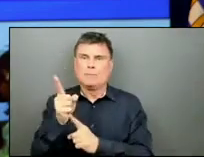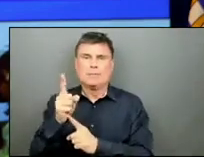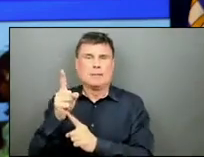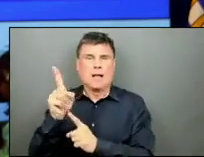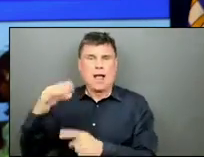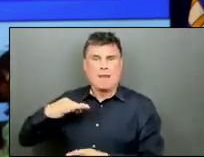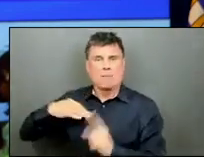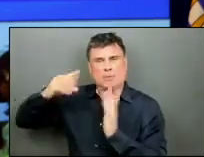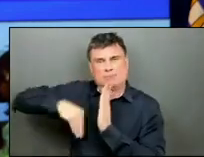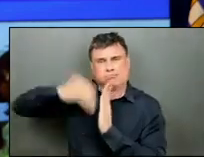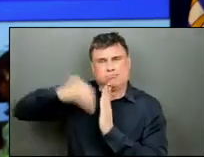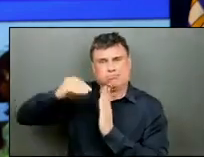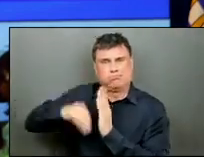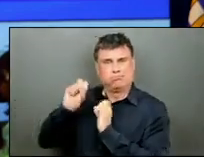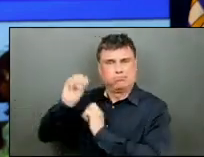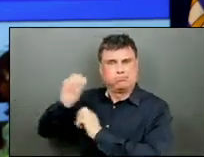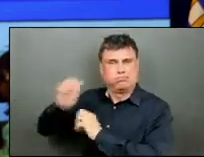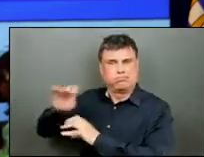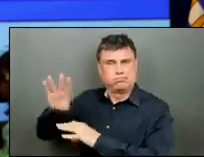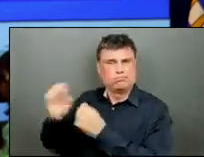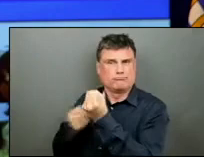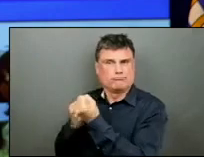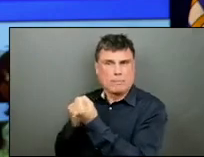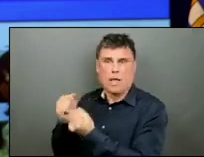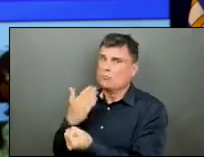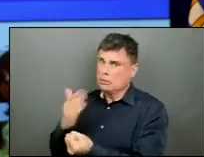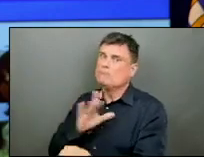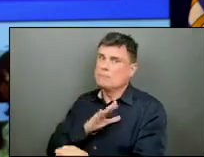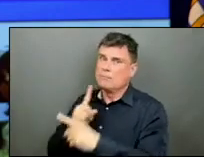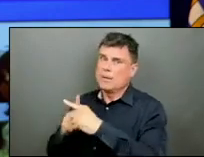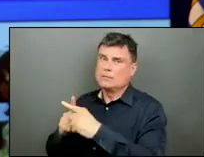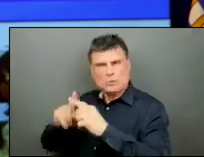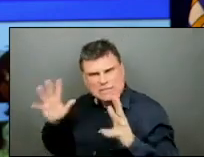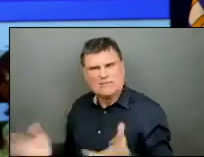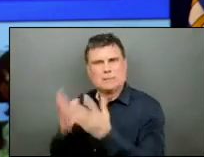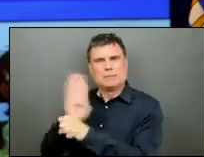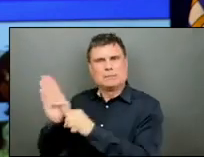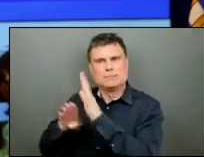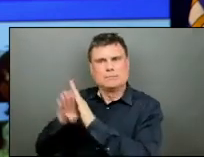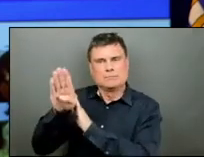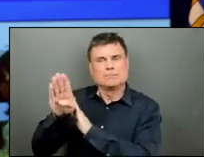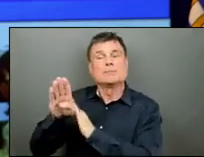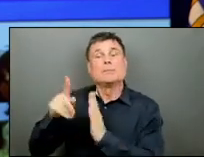application being open. So promising sign, and we encourage businesses to apply. Businesses can apply today at